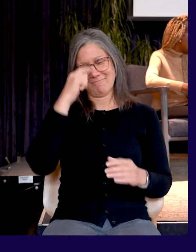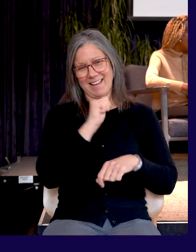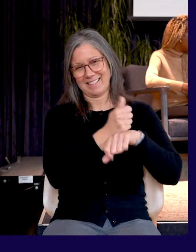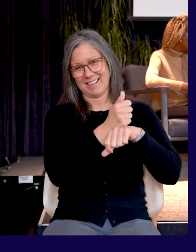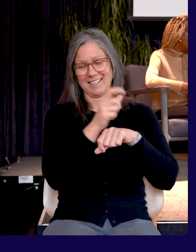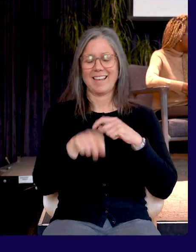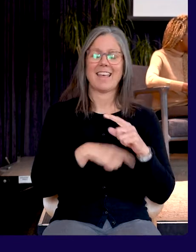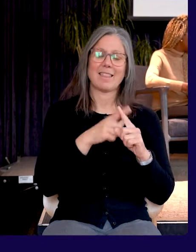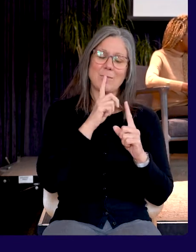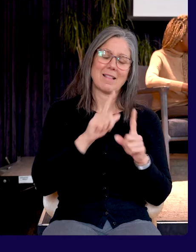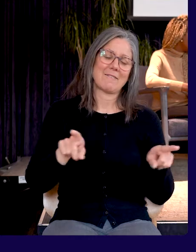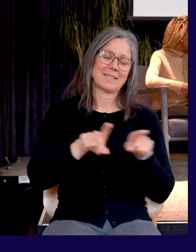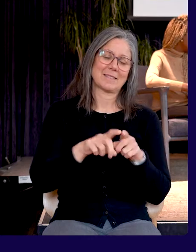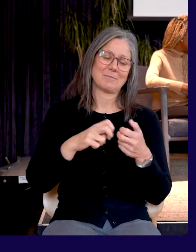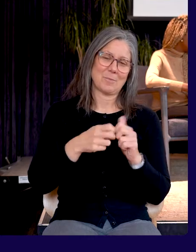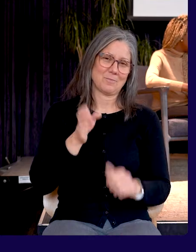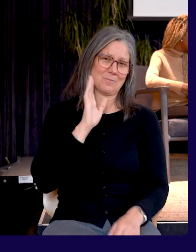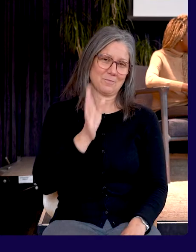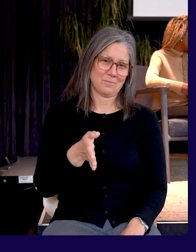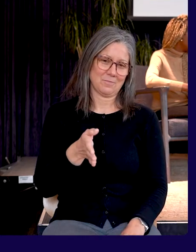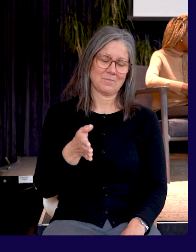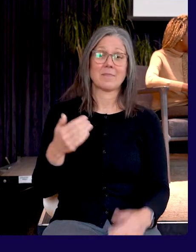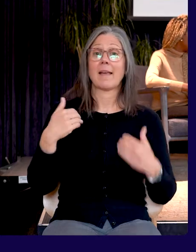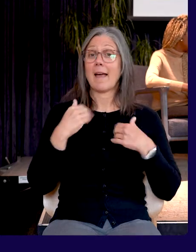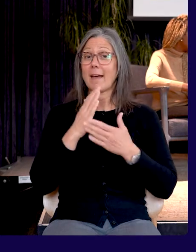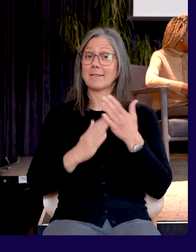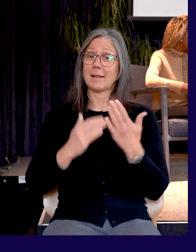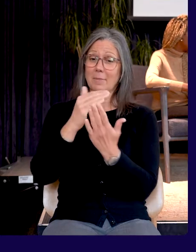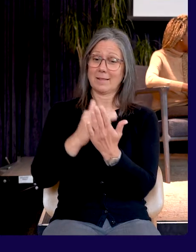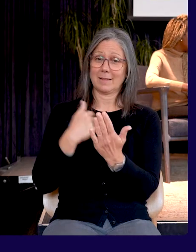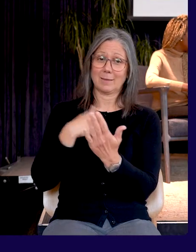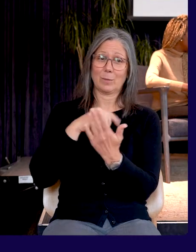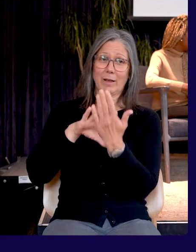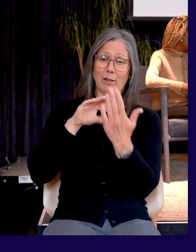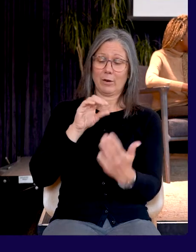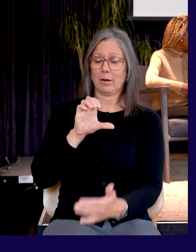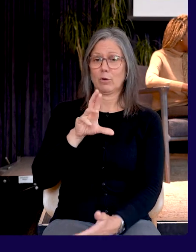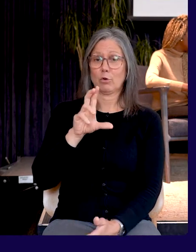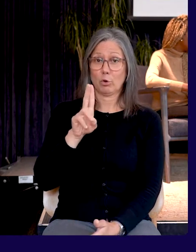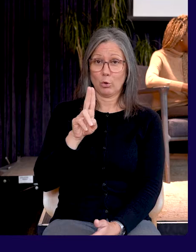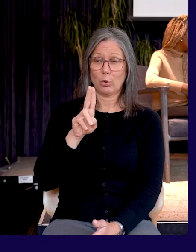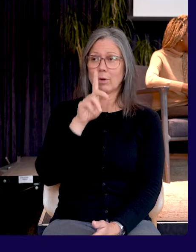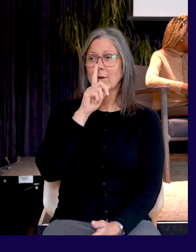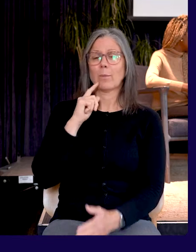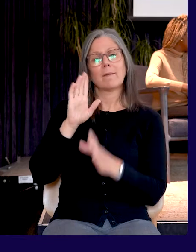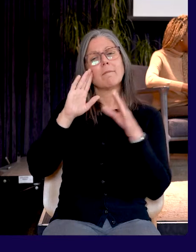problems. Yeah, there are a couple of lessons that we're learning at the crew. We're very focused on